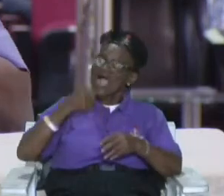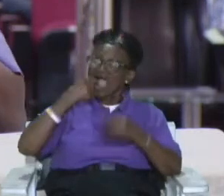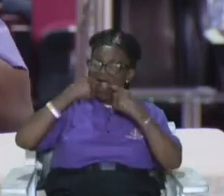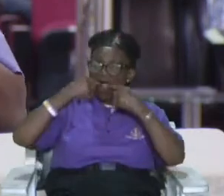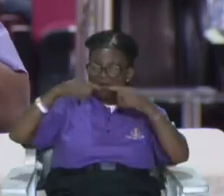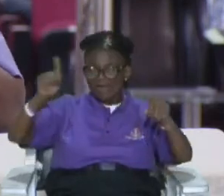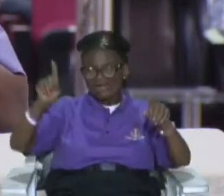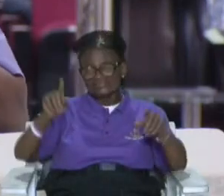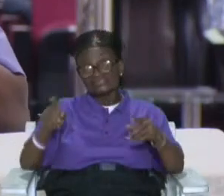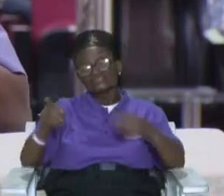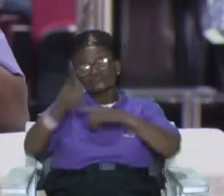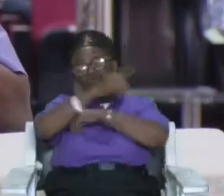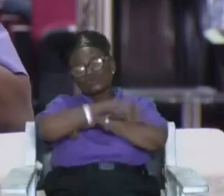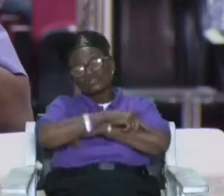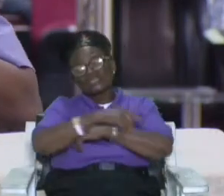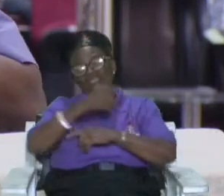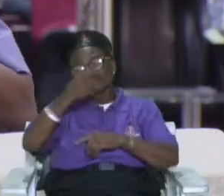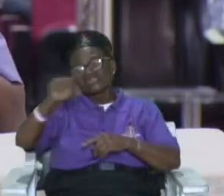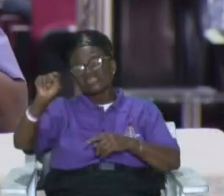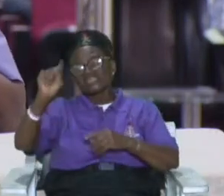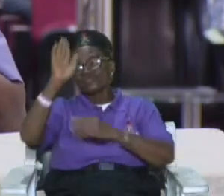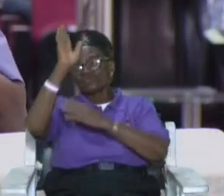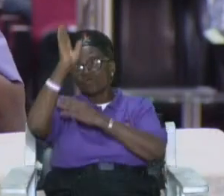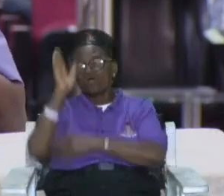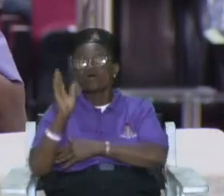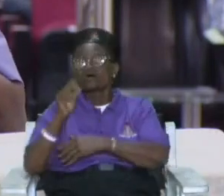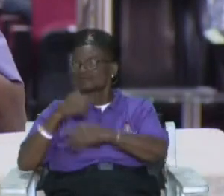the God I serve,